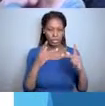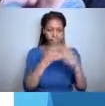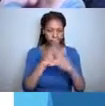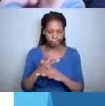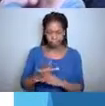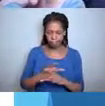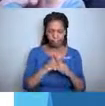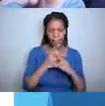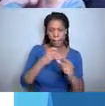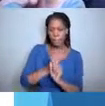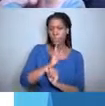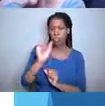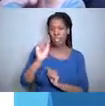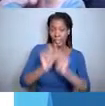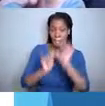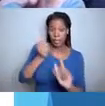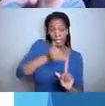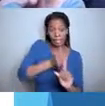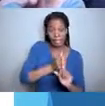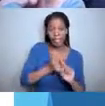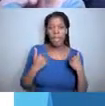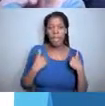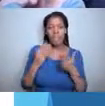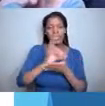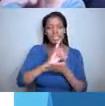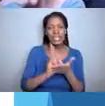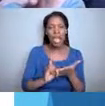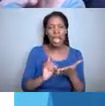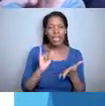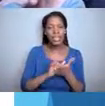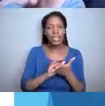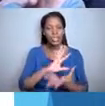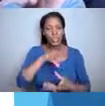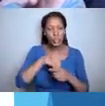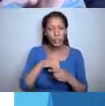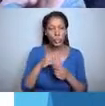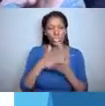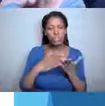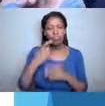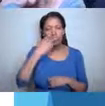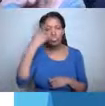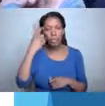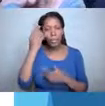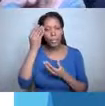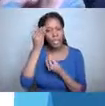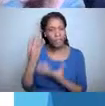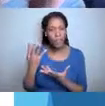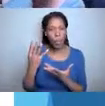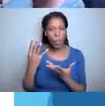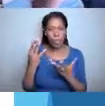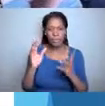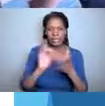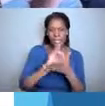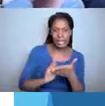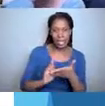design guidelines um and so this is a big part of also what i think this artwork we're looking